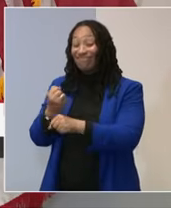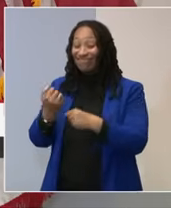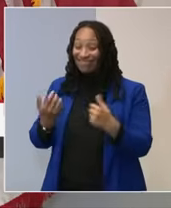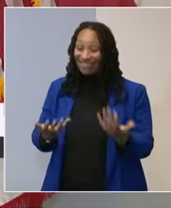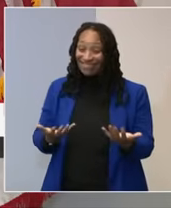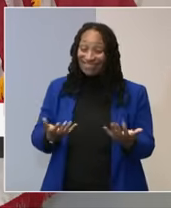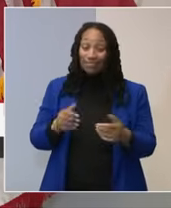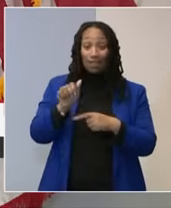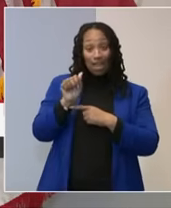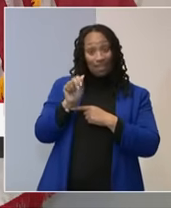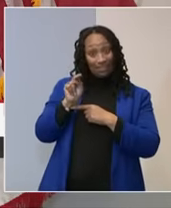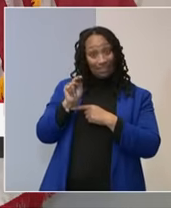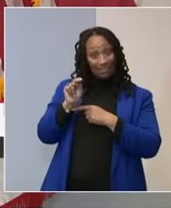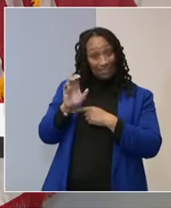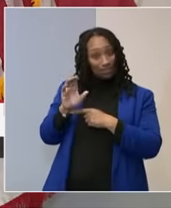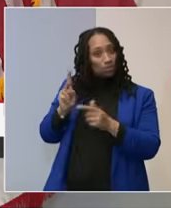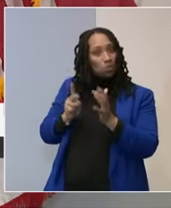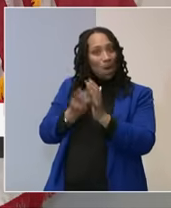commissioner,